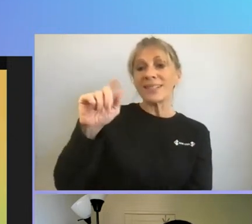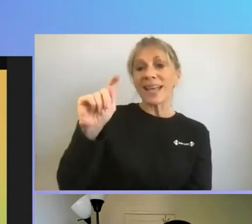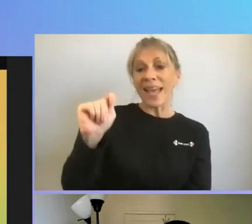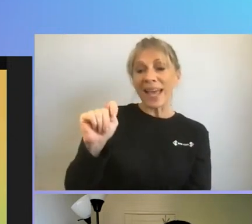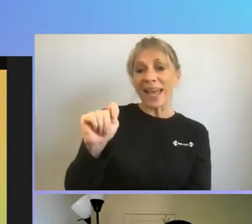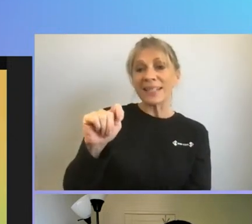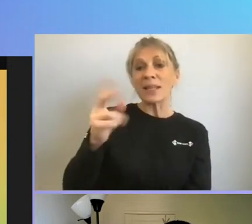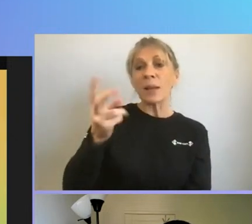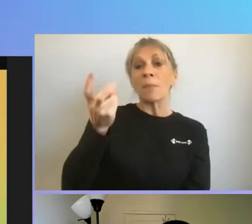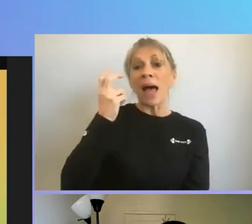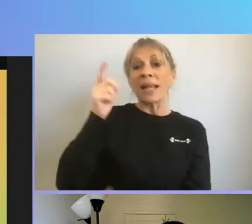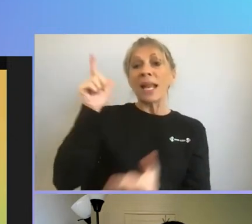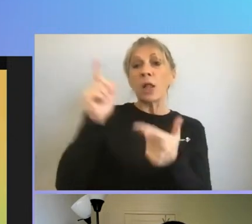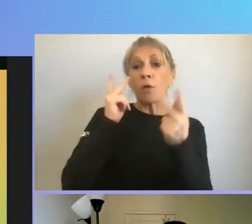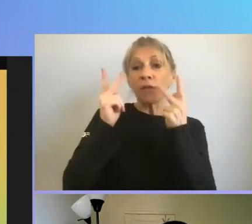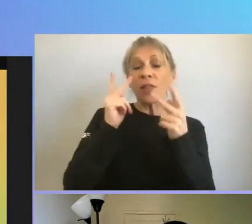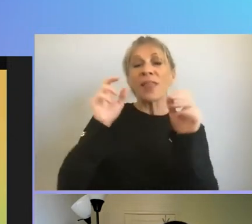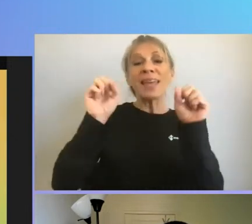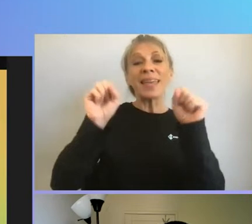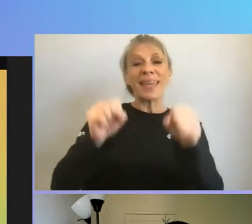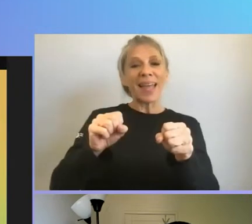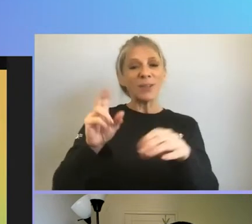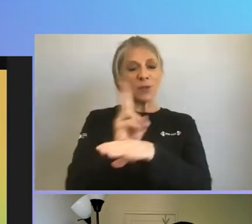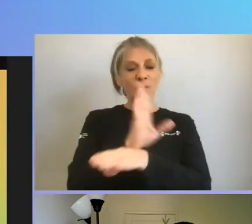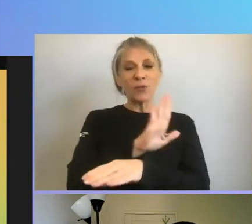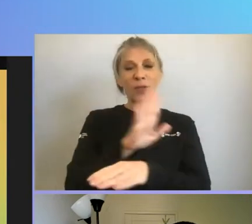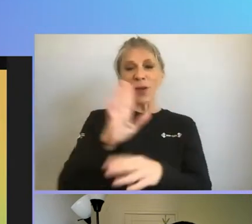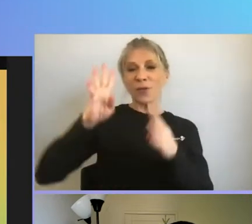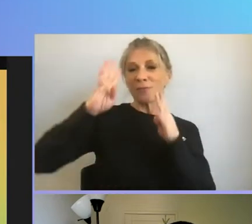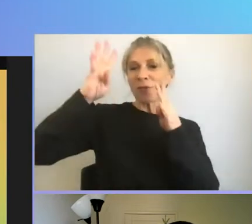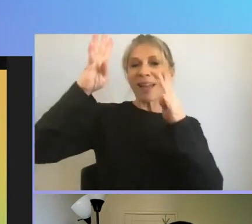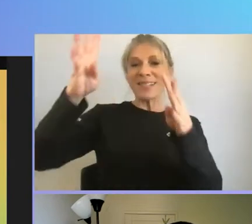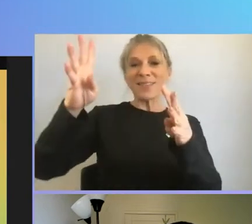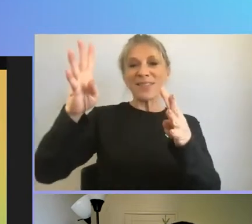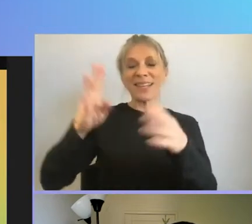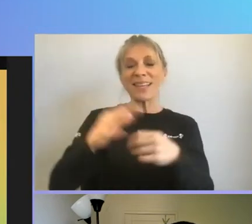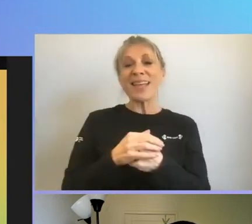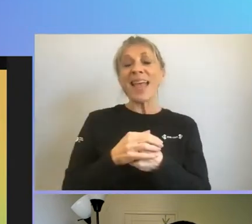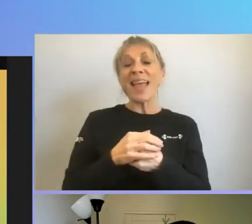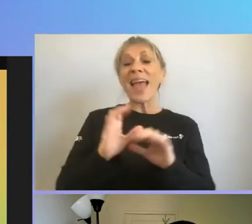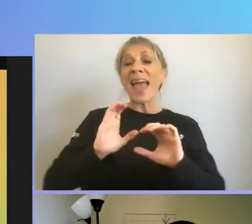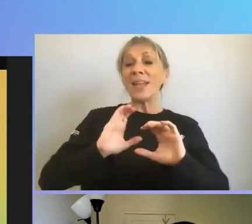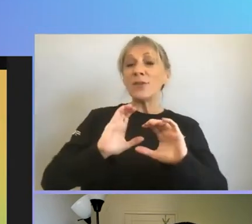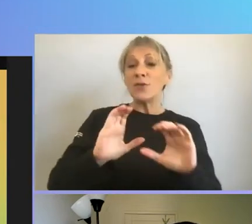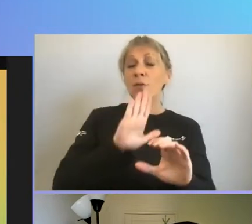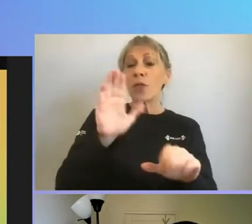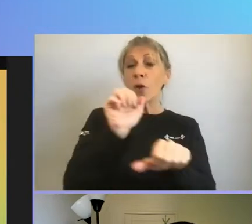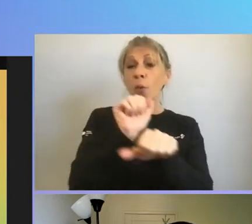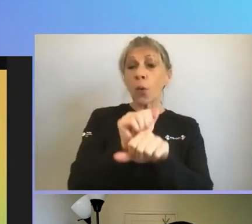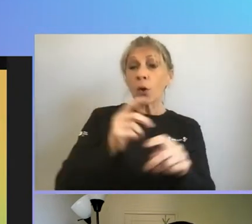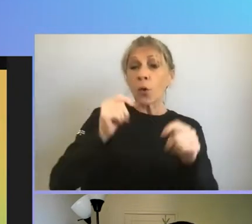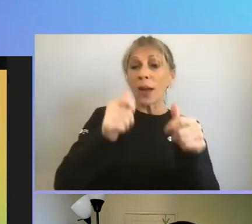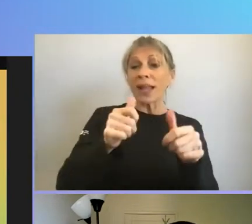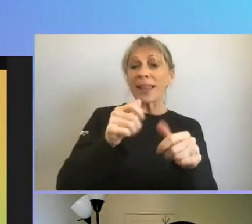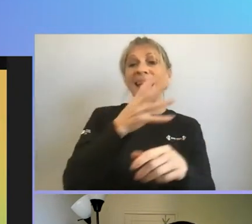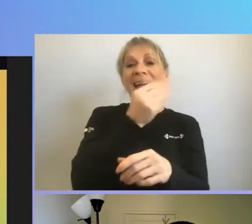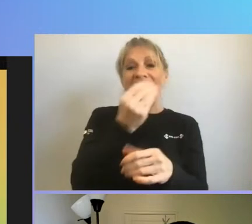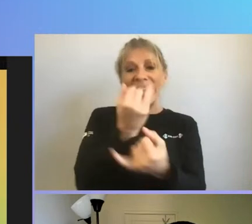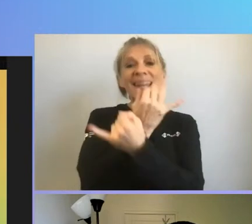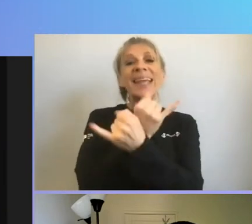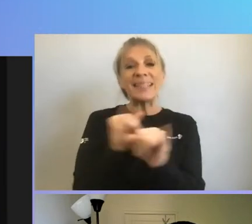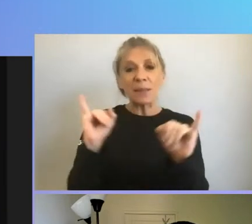low vision users can unleash their creativity and do work quickly and most of all independently.